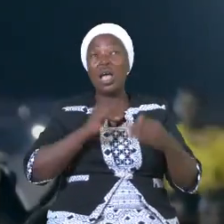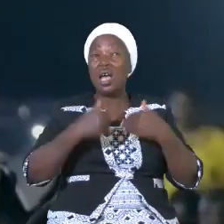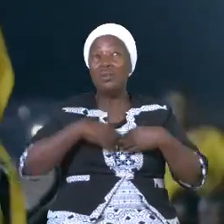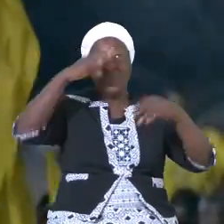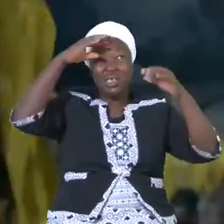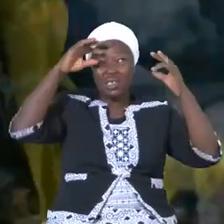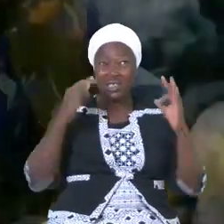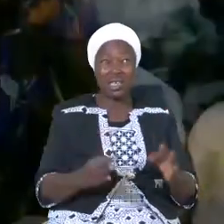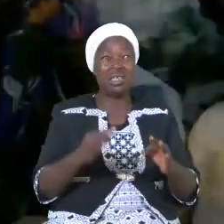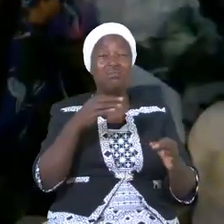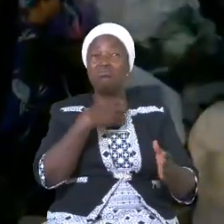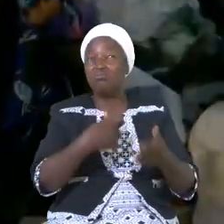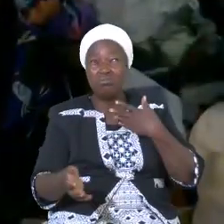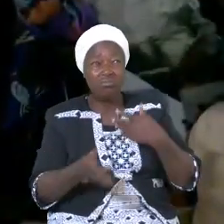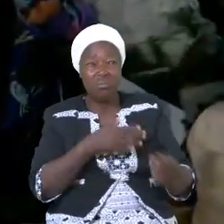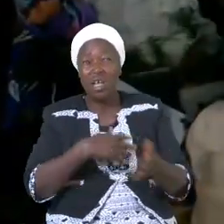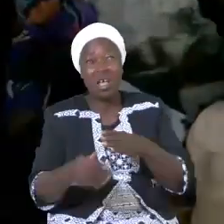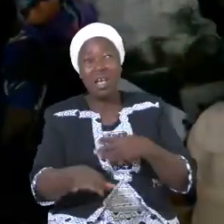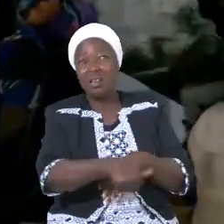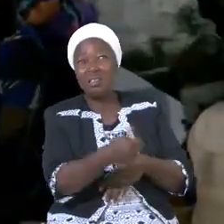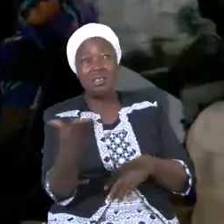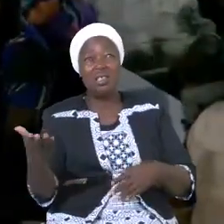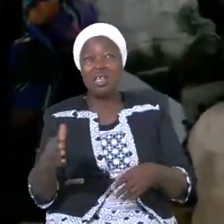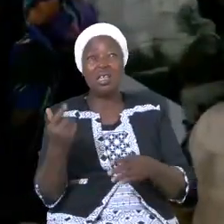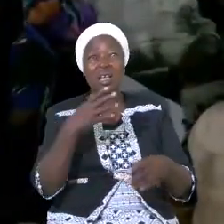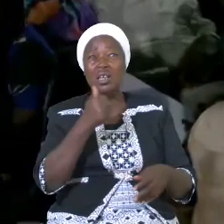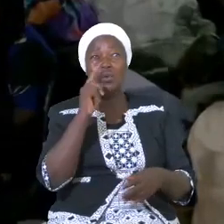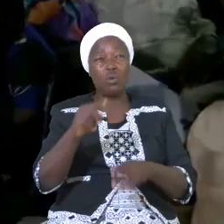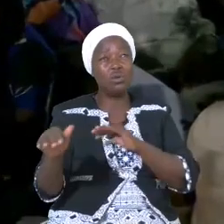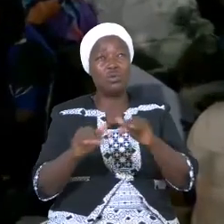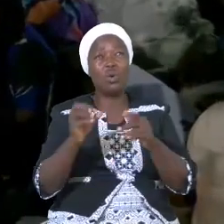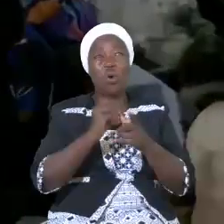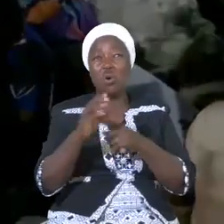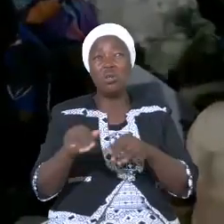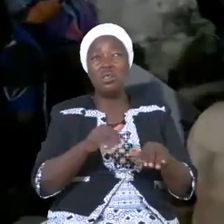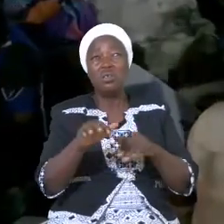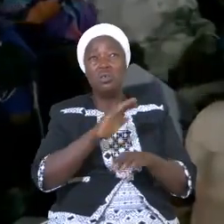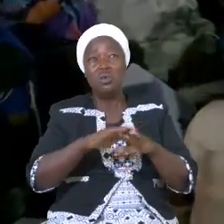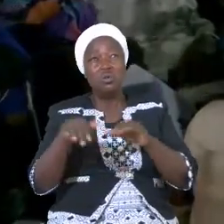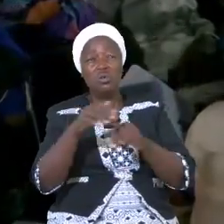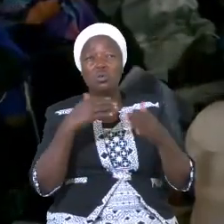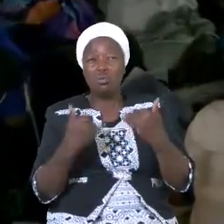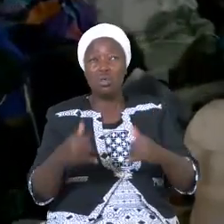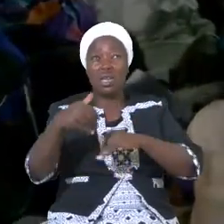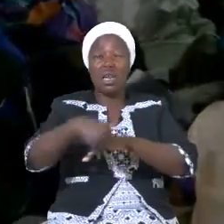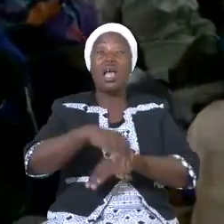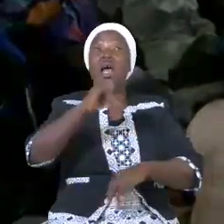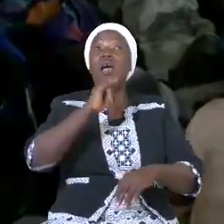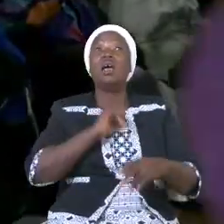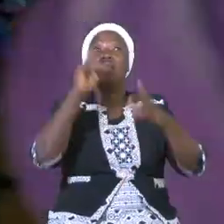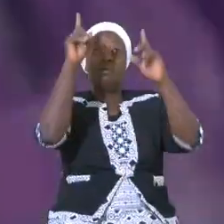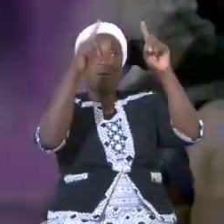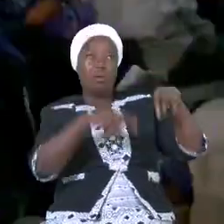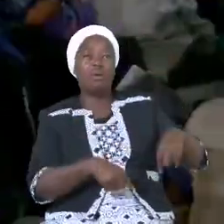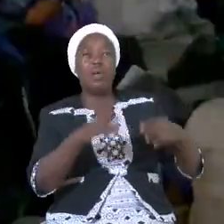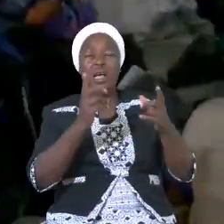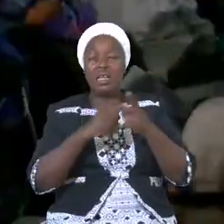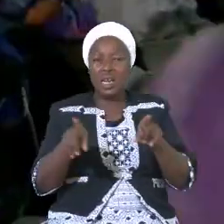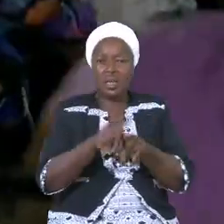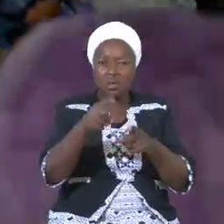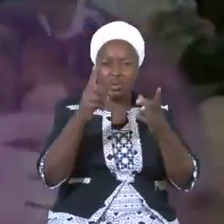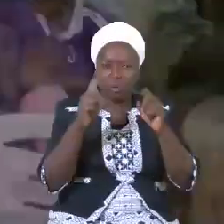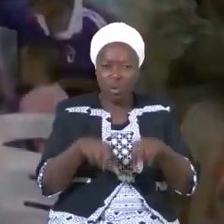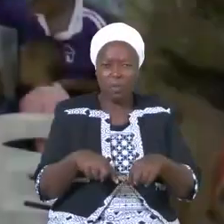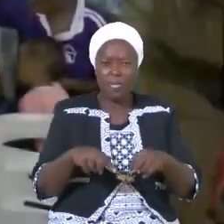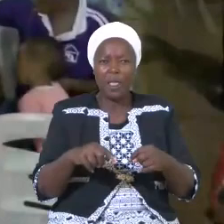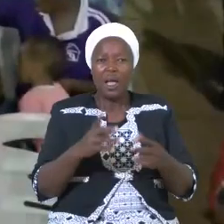whatever the people do whatever they do not do tonight i come and i succumb it will